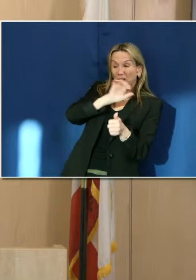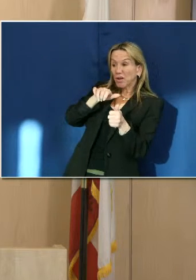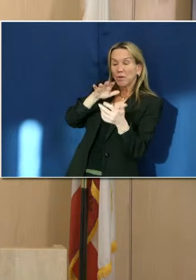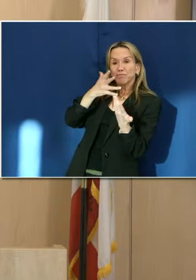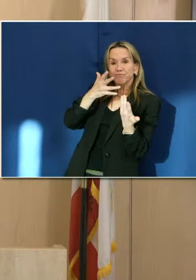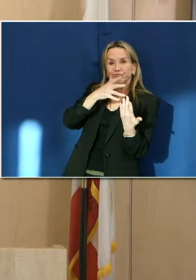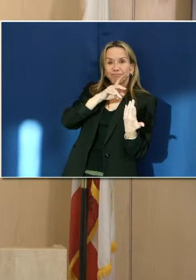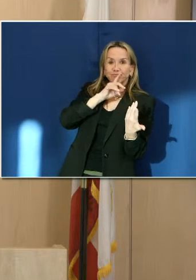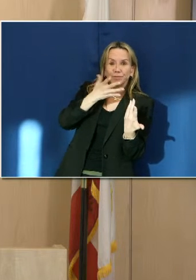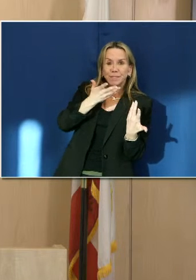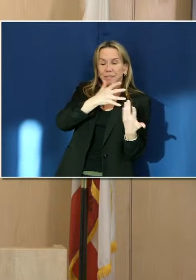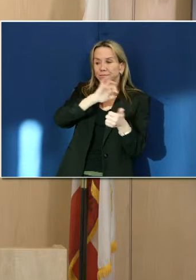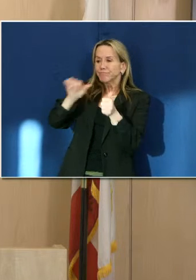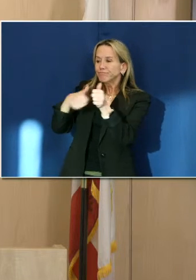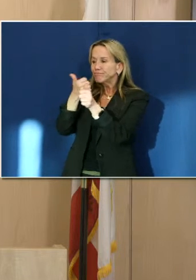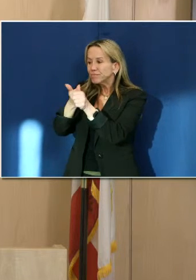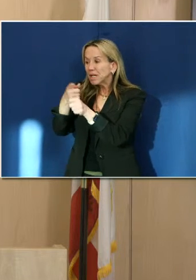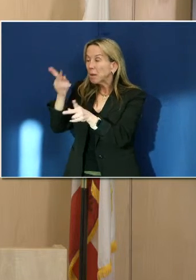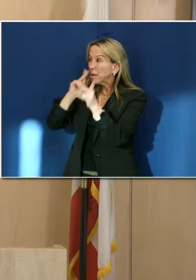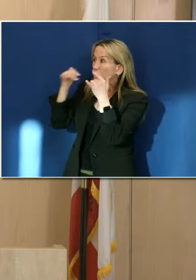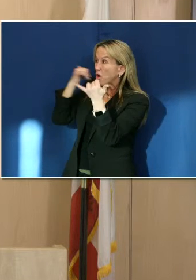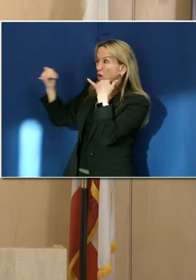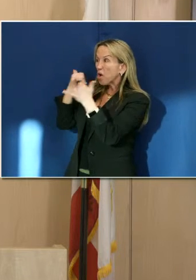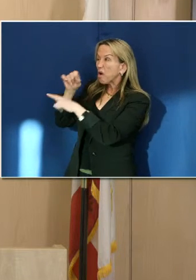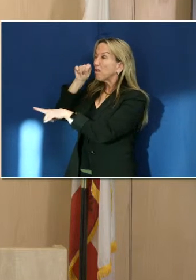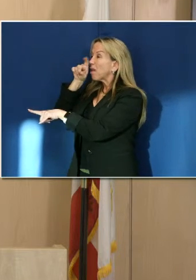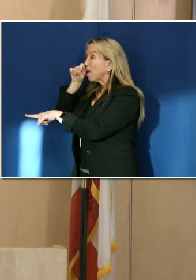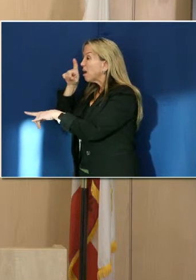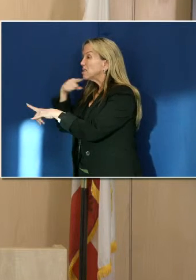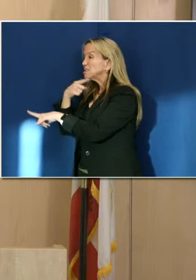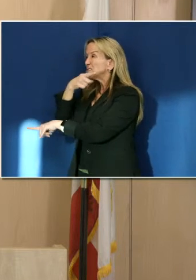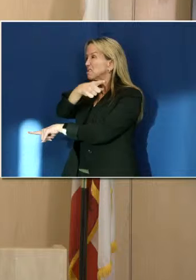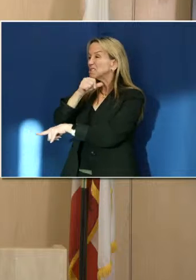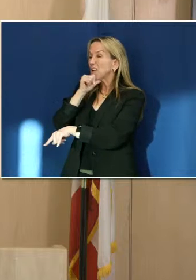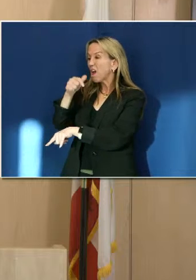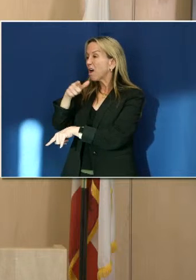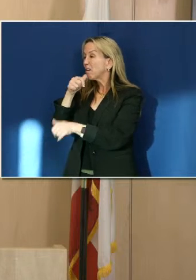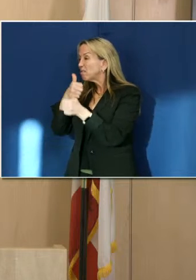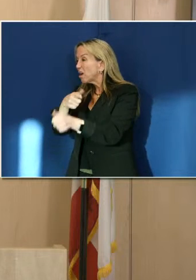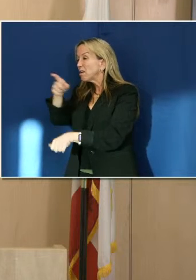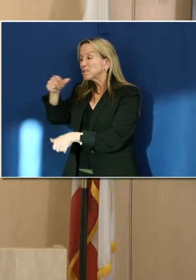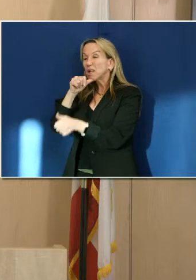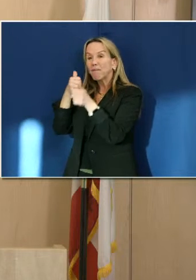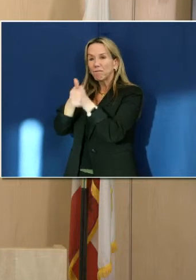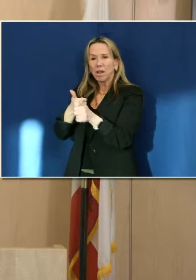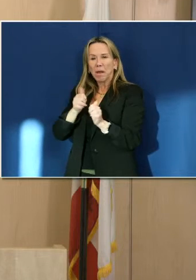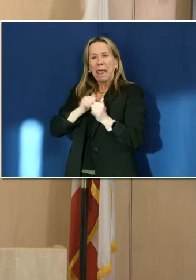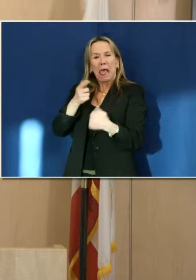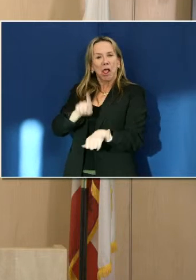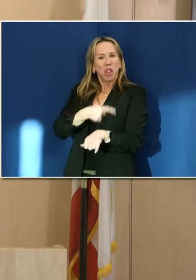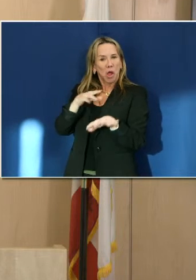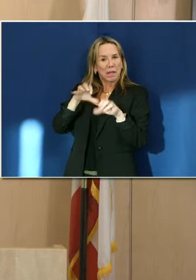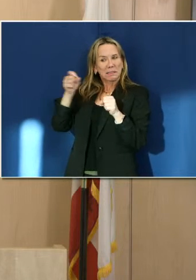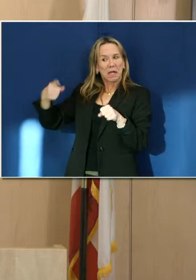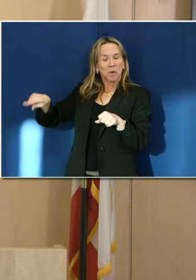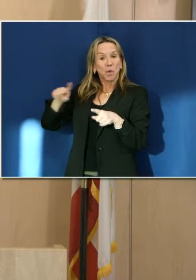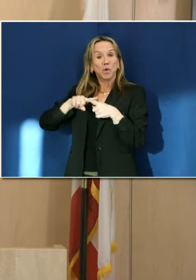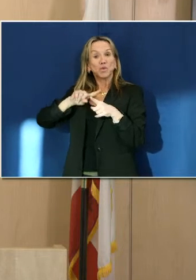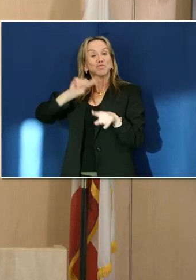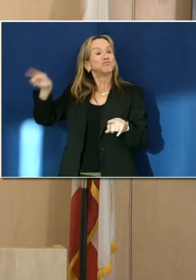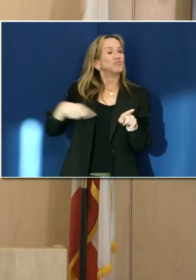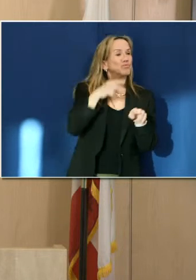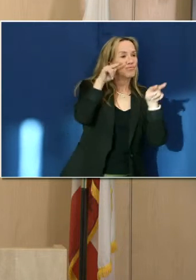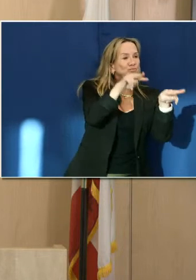enforcement or how long follow-ups are taking for calls that are placed to the compliance hotline? Okay, I'm going to ask Vince Nicoletti, who is our